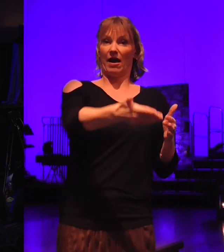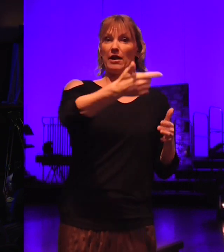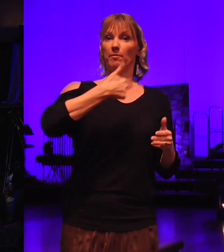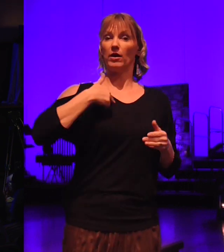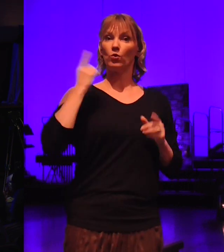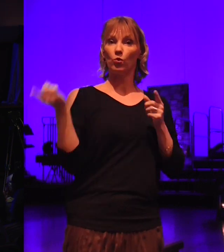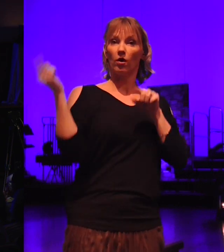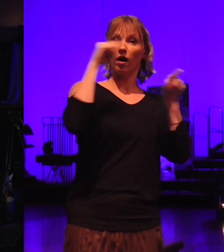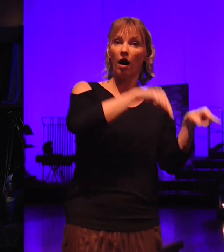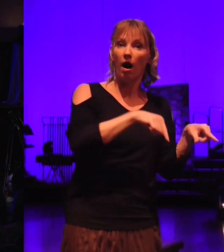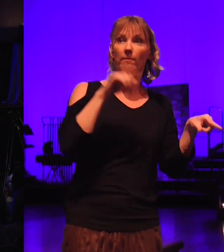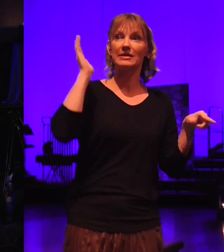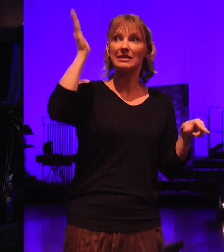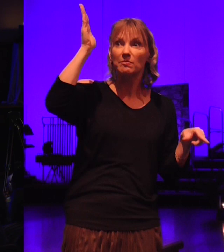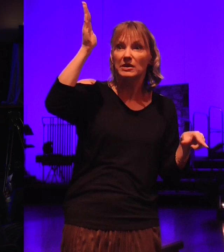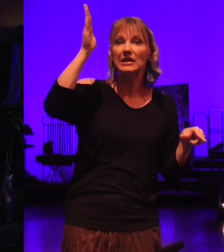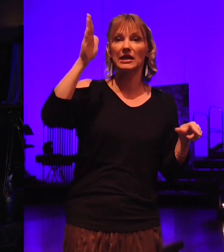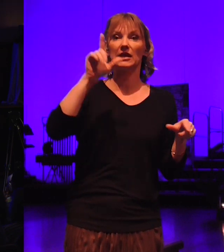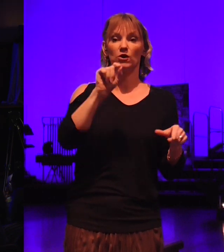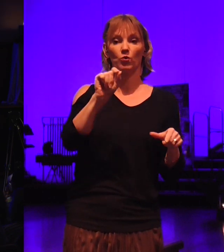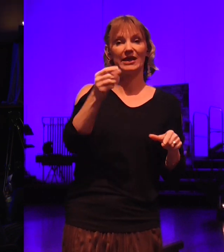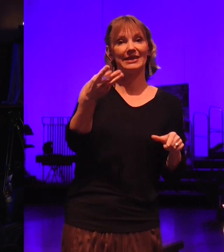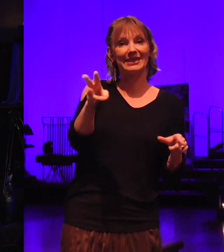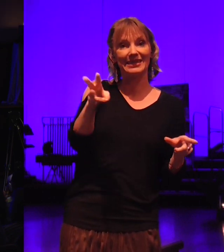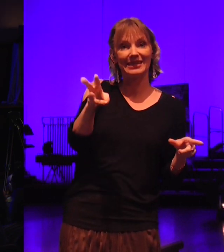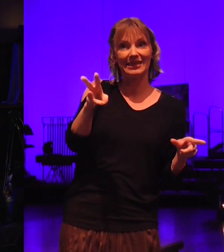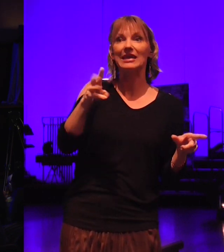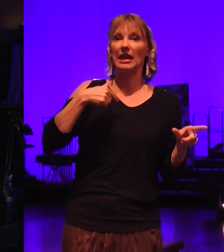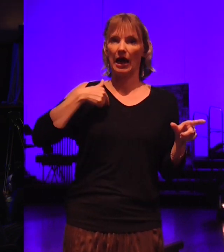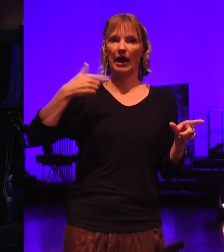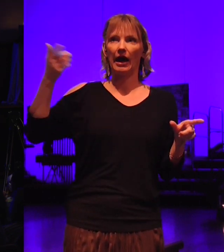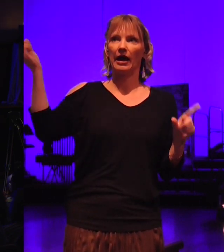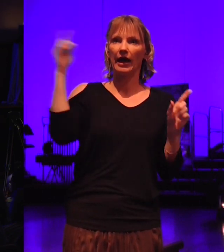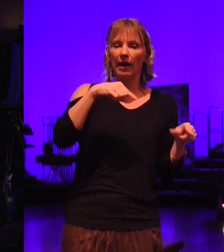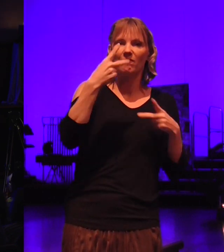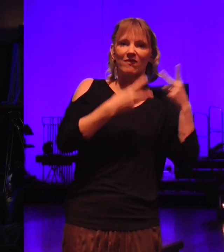Church sometime in 2016. And I got to guest speak for you in April.